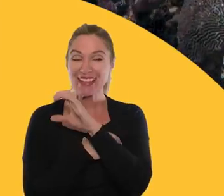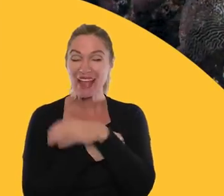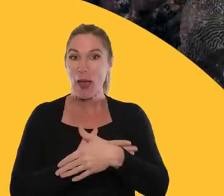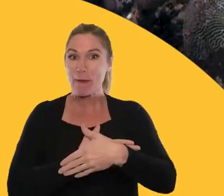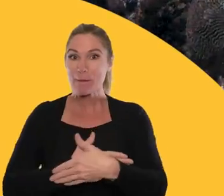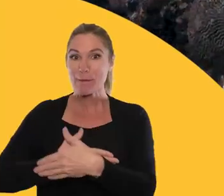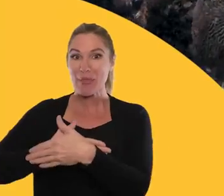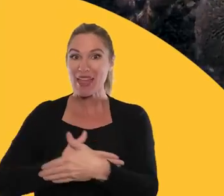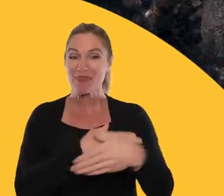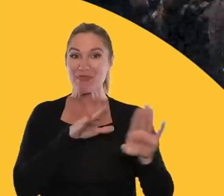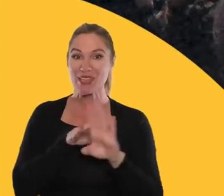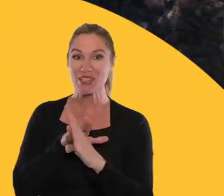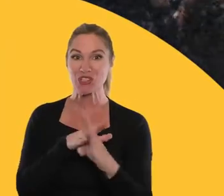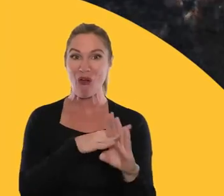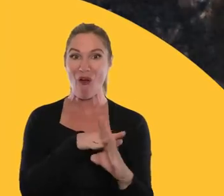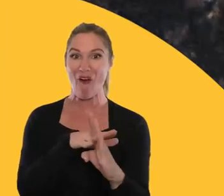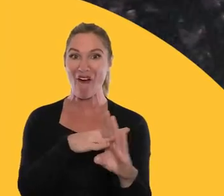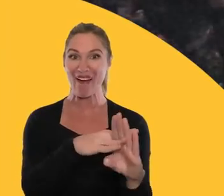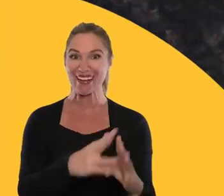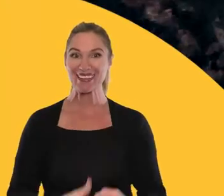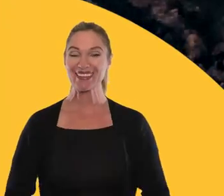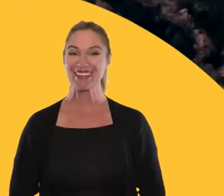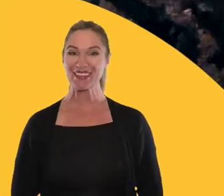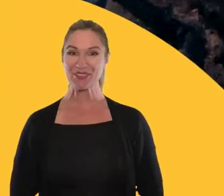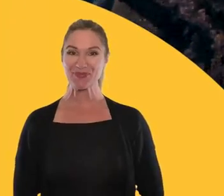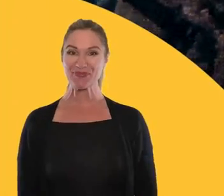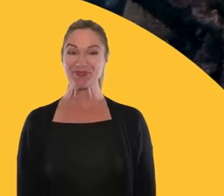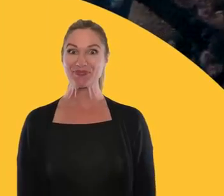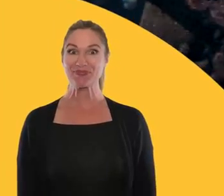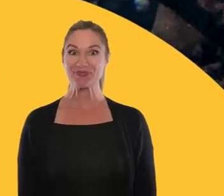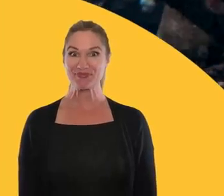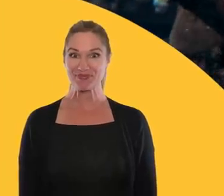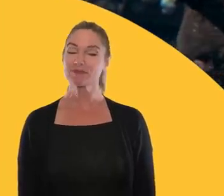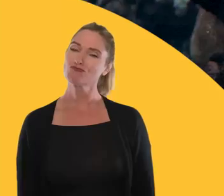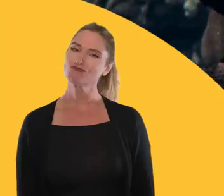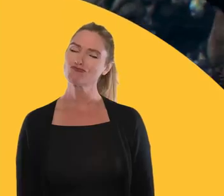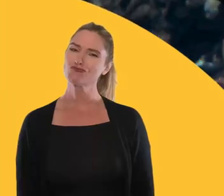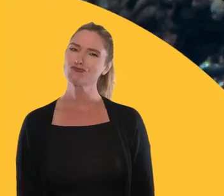Seek Baby Shark. And